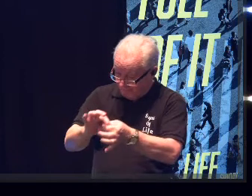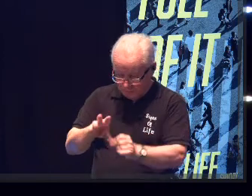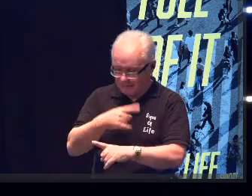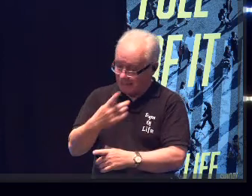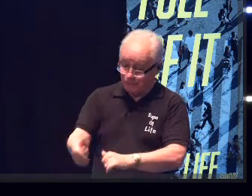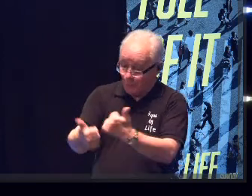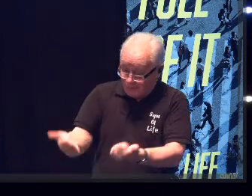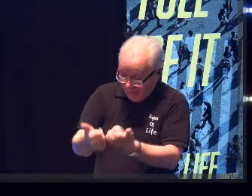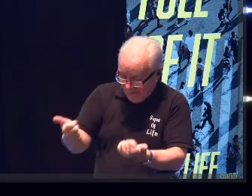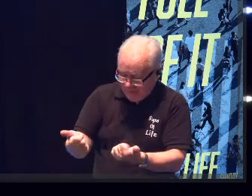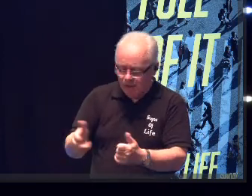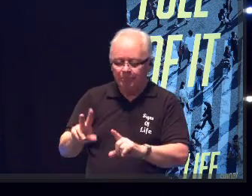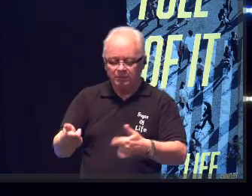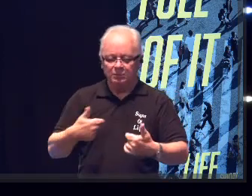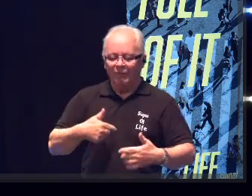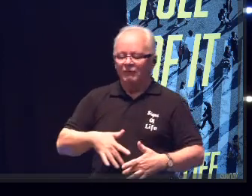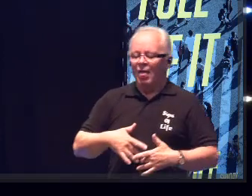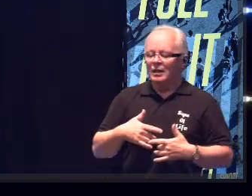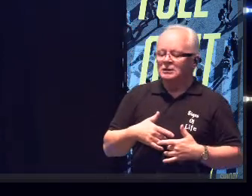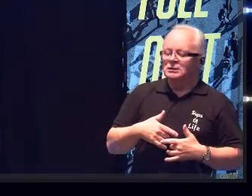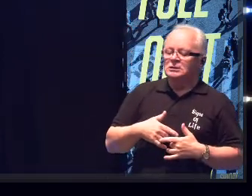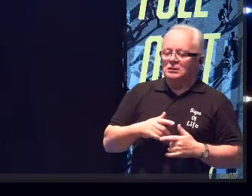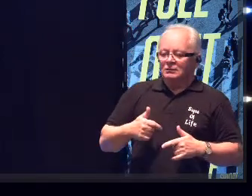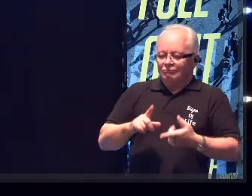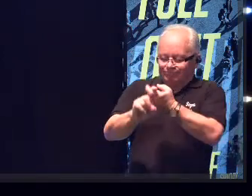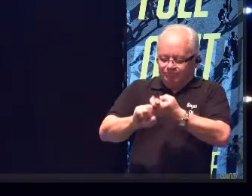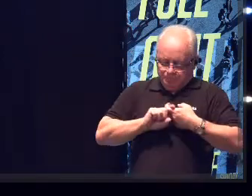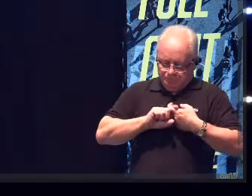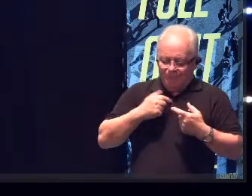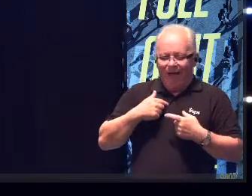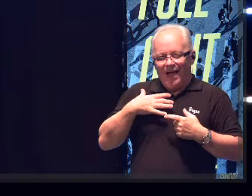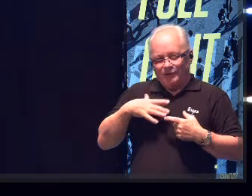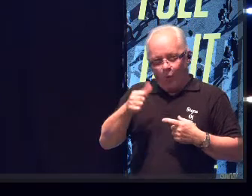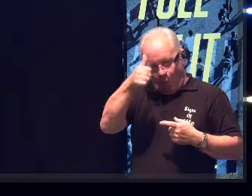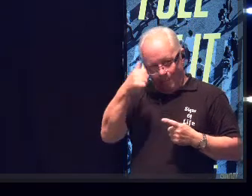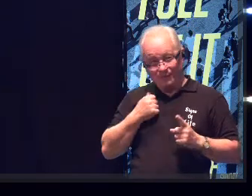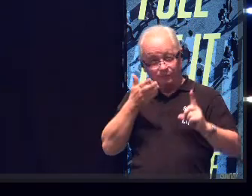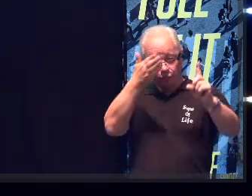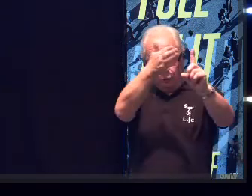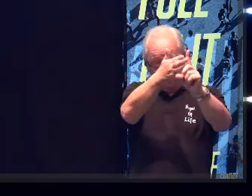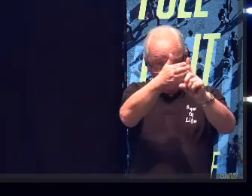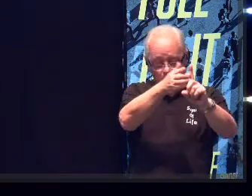letting those things hold you back from your future.